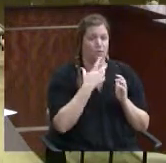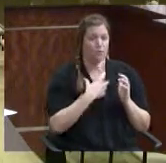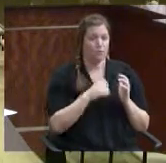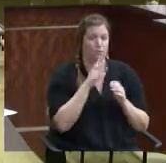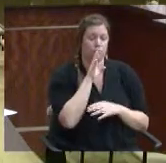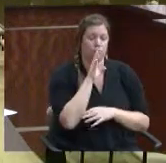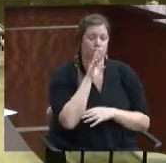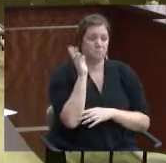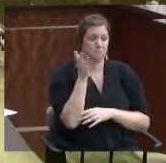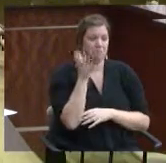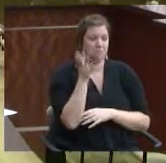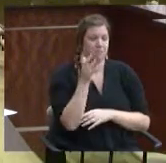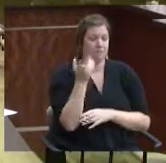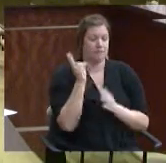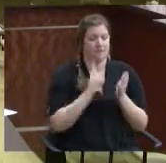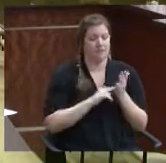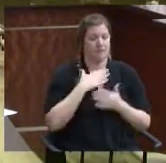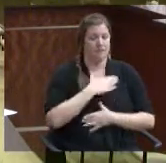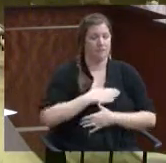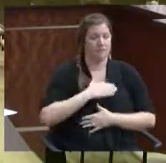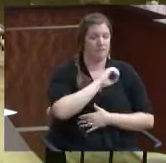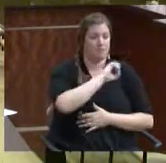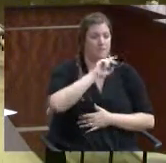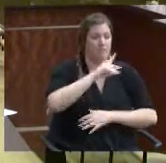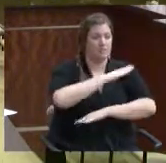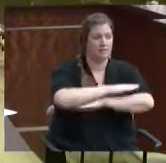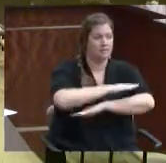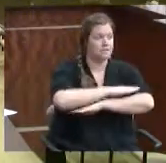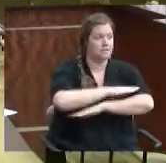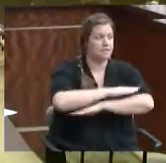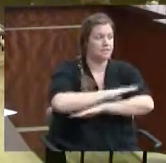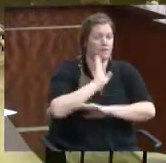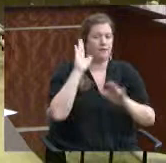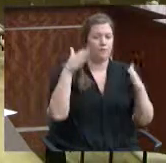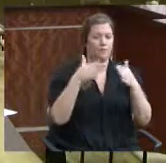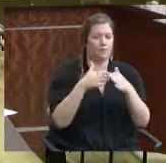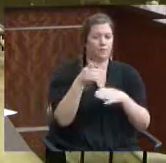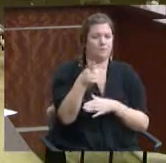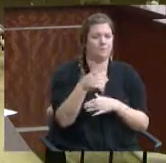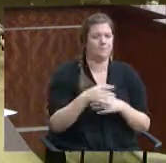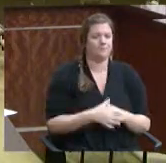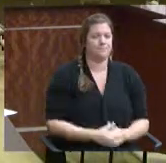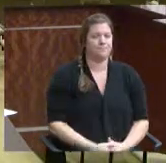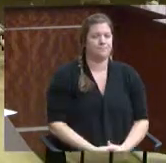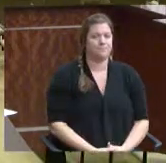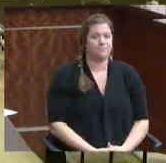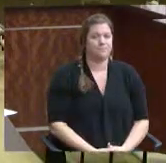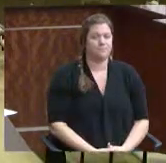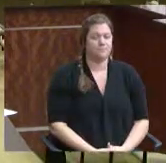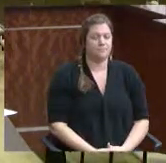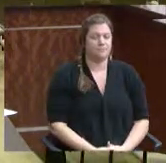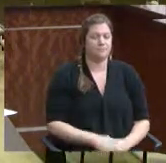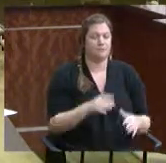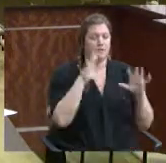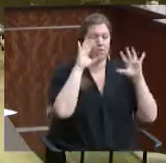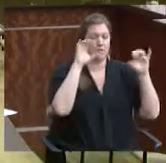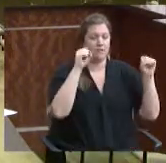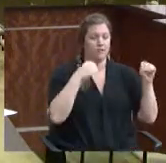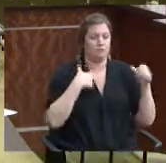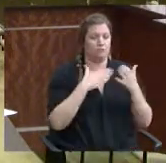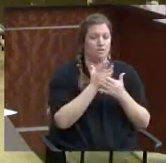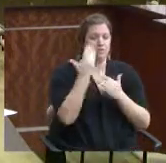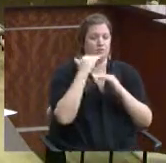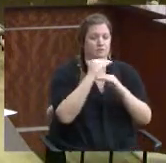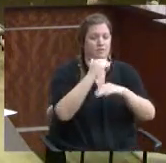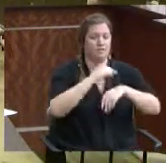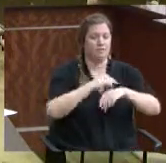heard at this meeting, please sign the speaker list on the table there in the corner. The president has the right to limit the